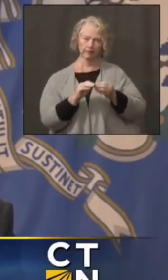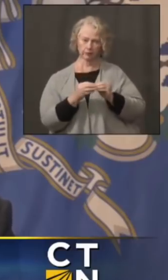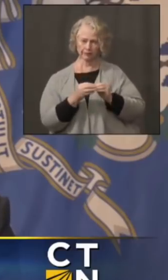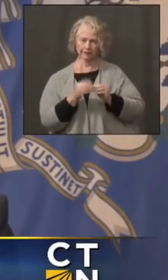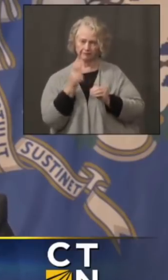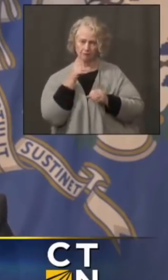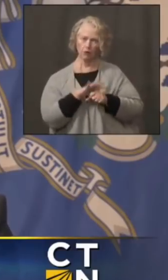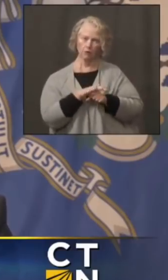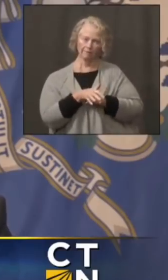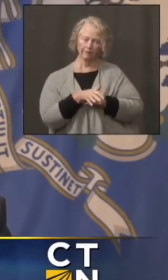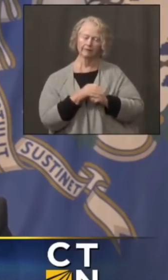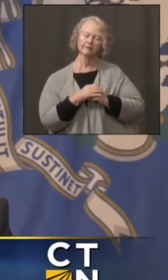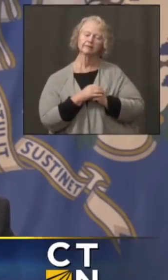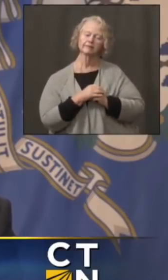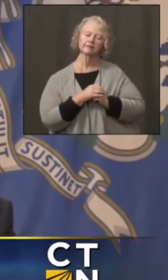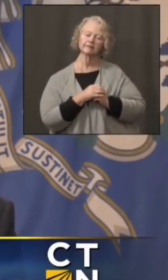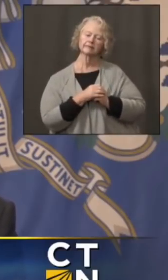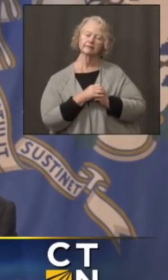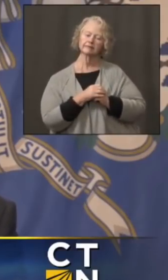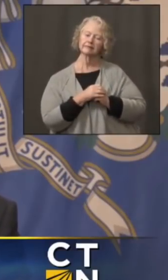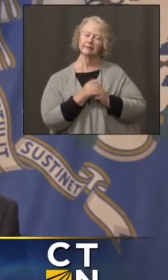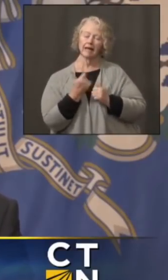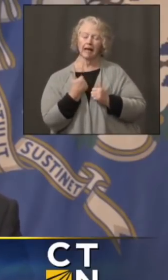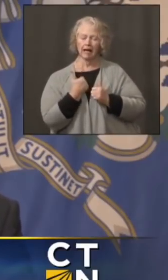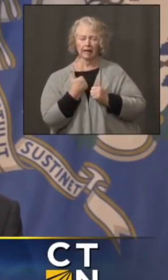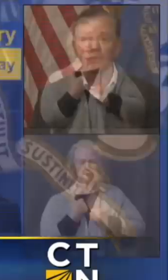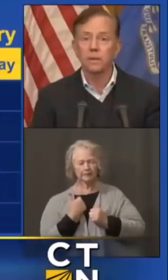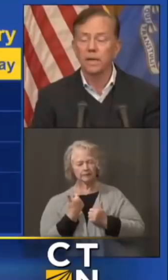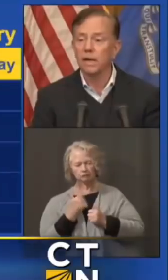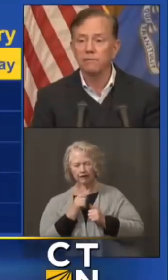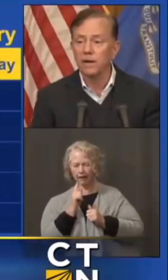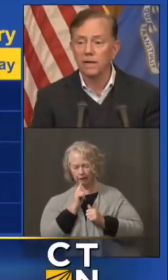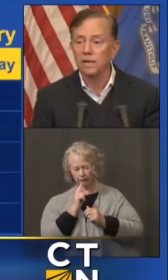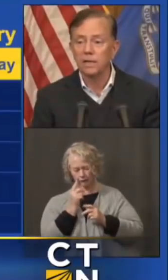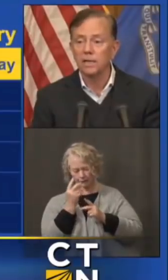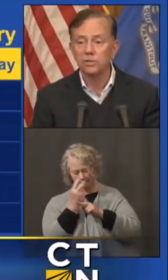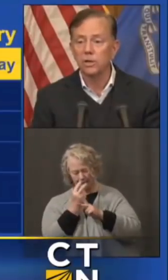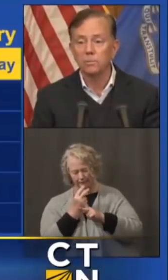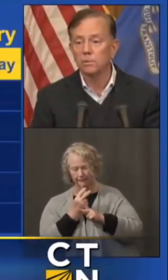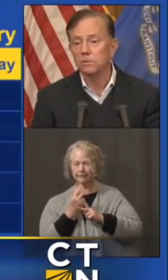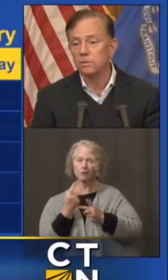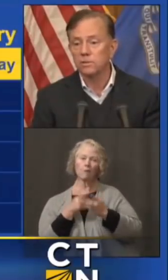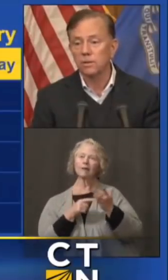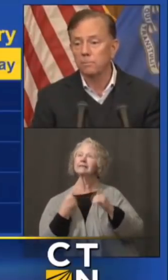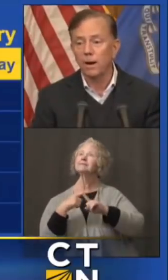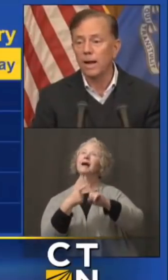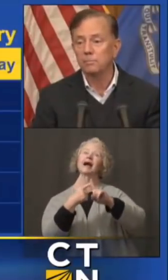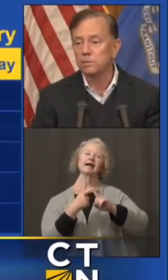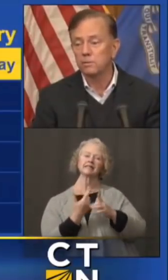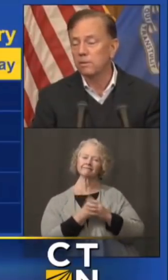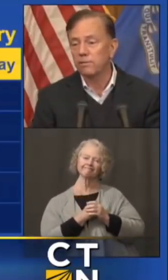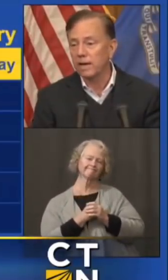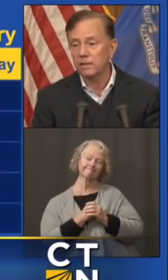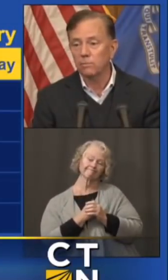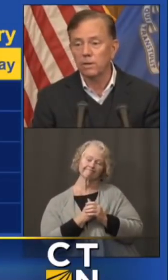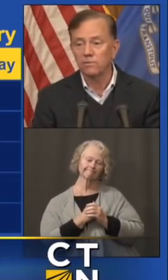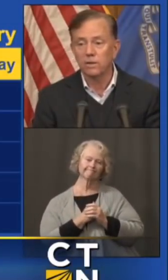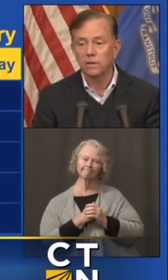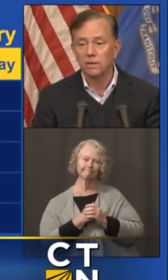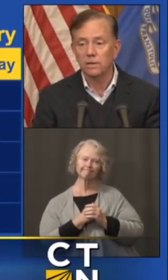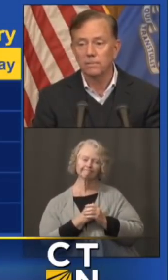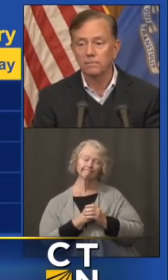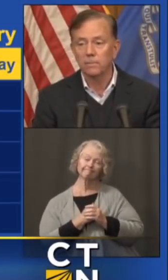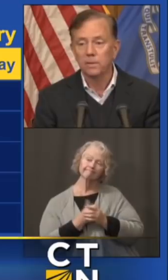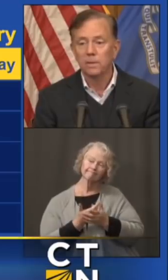and I look hard to find a silver lining, and I can't find it in these numbers, except perhaps the fact that we